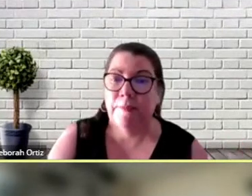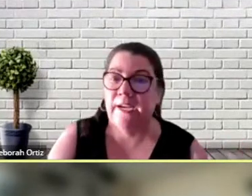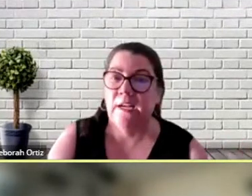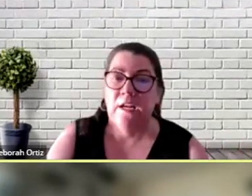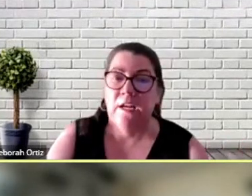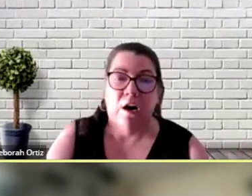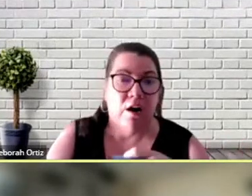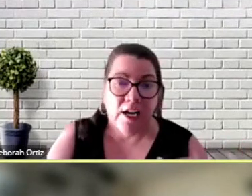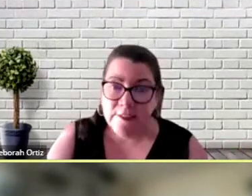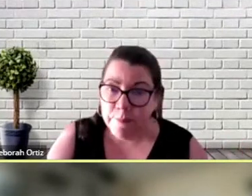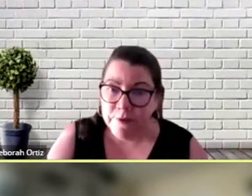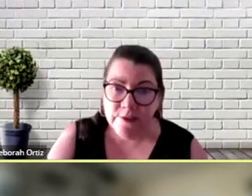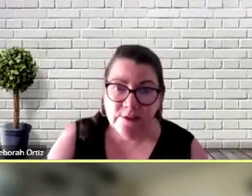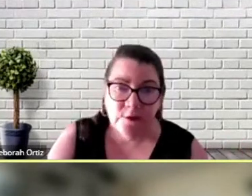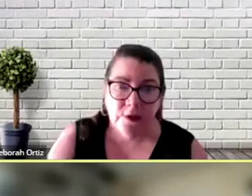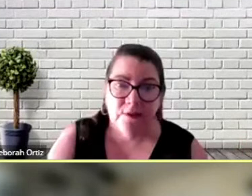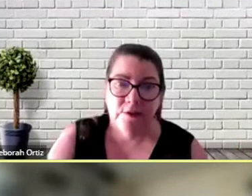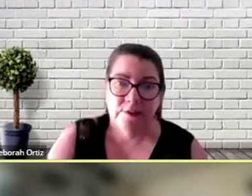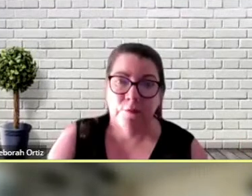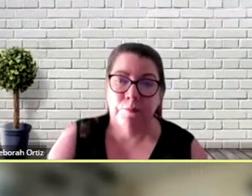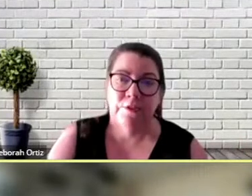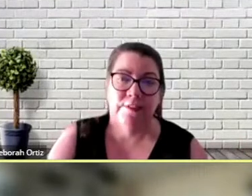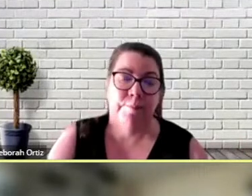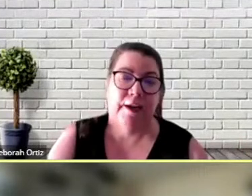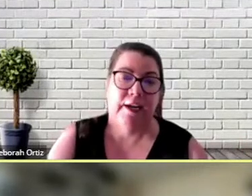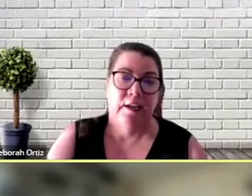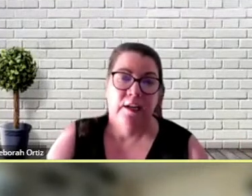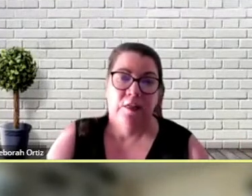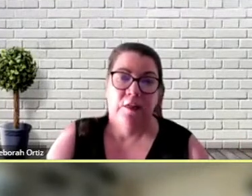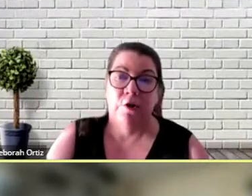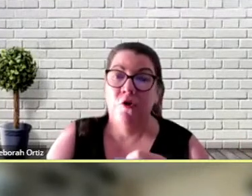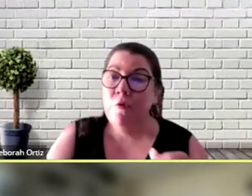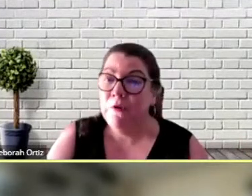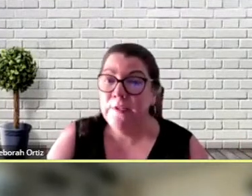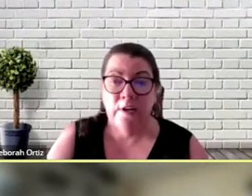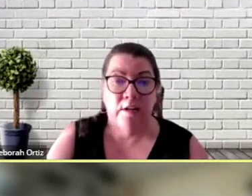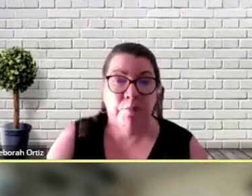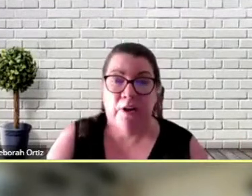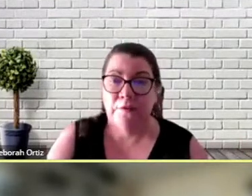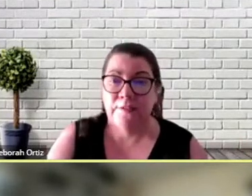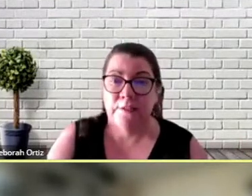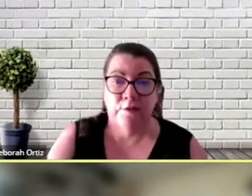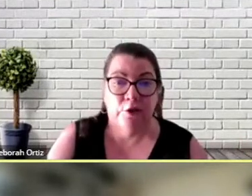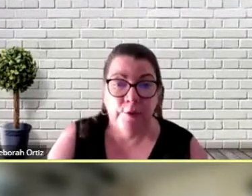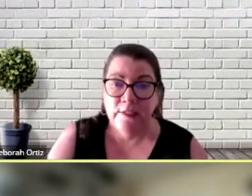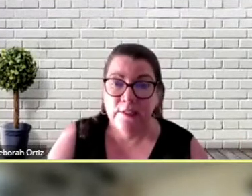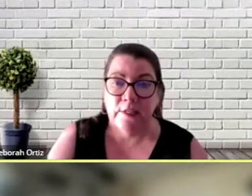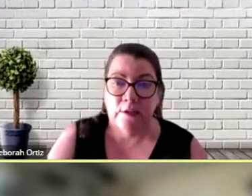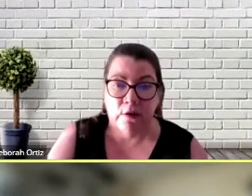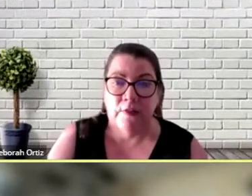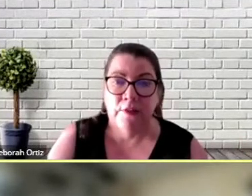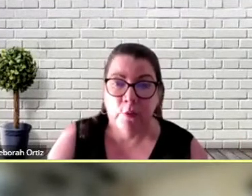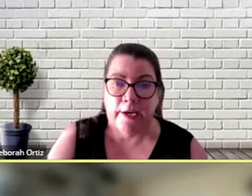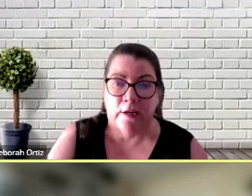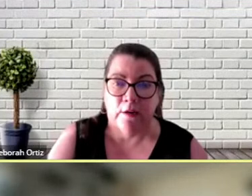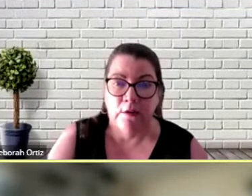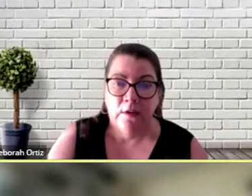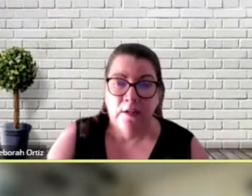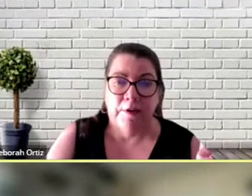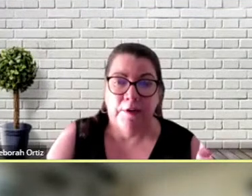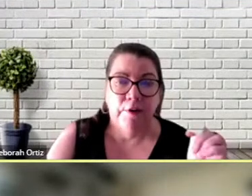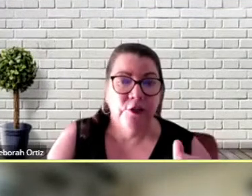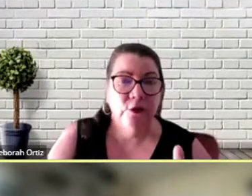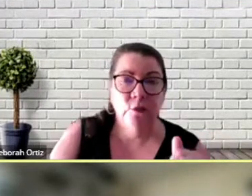love to participate. Our hospital systems would love to participate. There are numerous nonprofits that are doing this and are on the